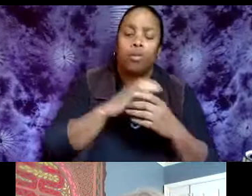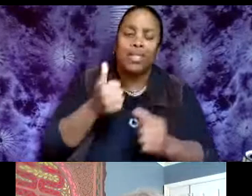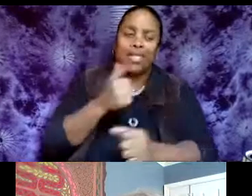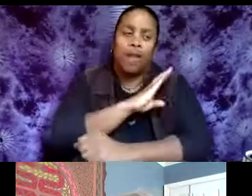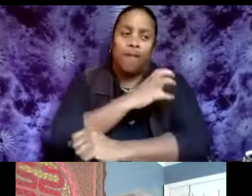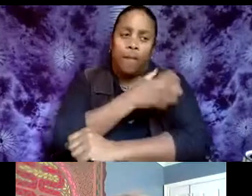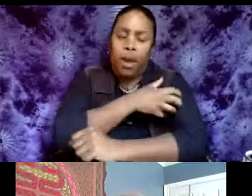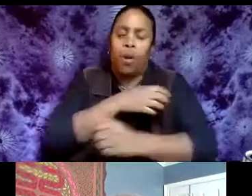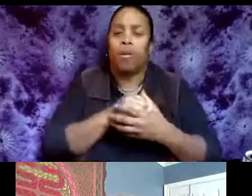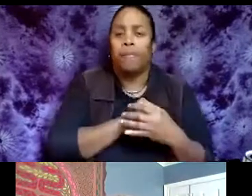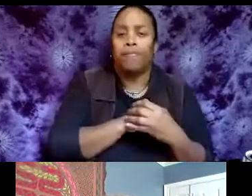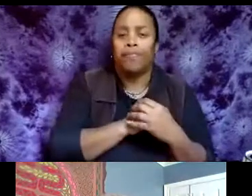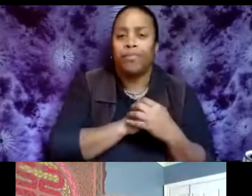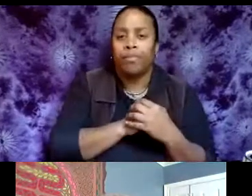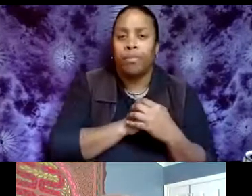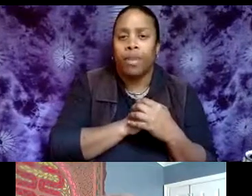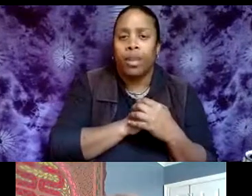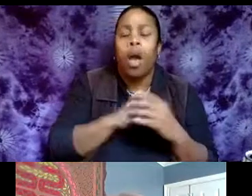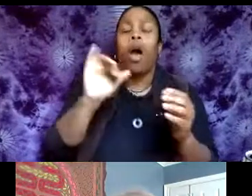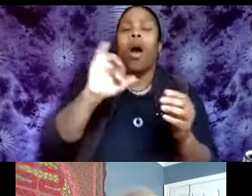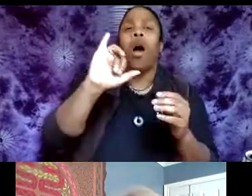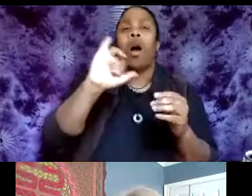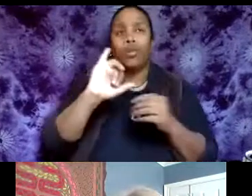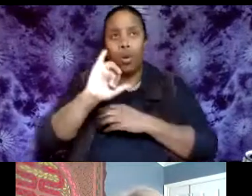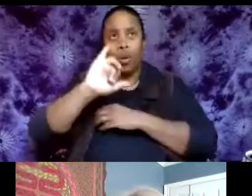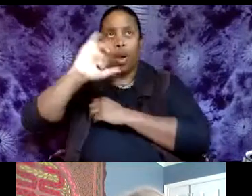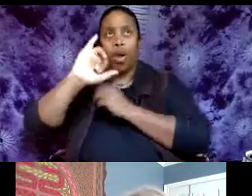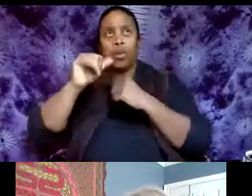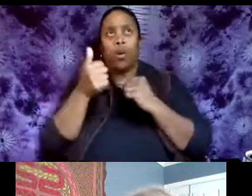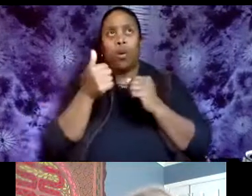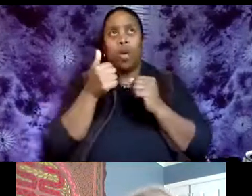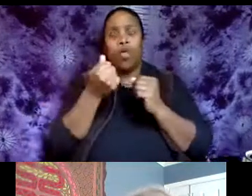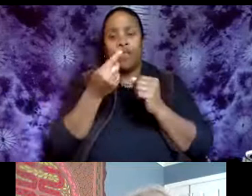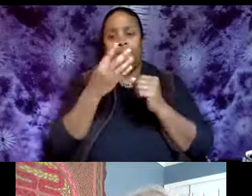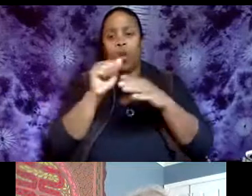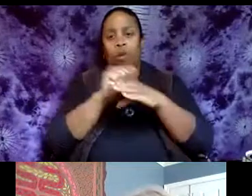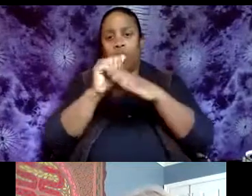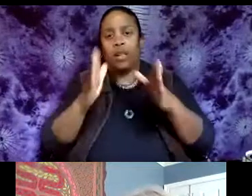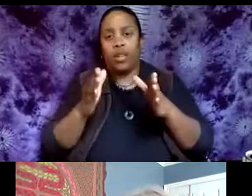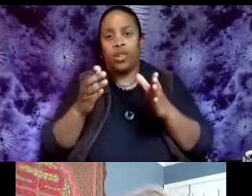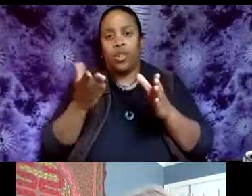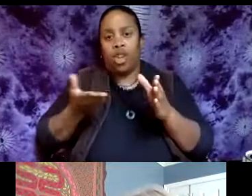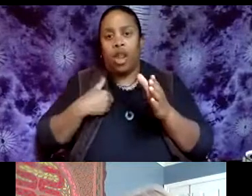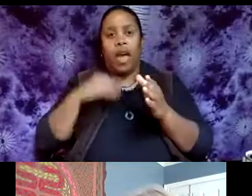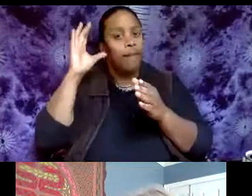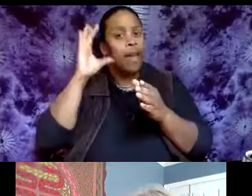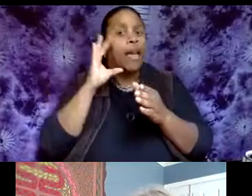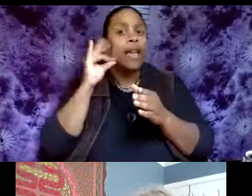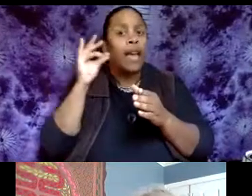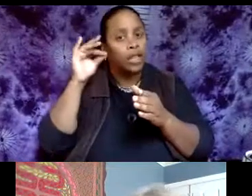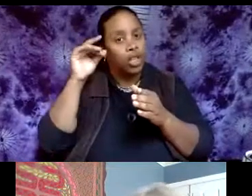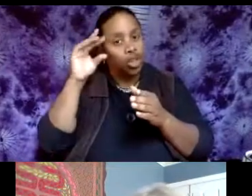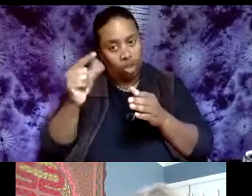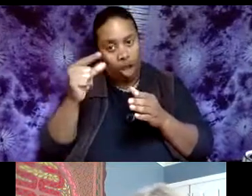Right. Okay. Oh, and also there are a number of people, a number of the practitioners that have had cats and dogs in their images